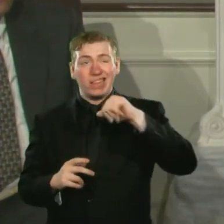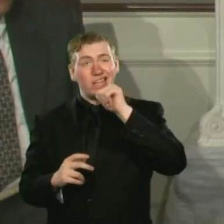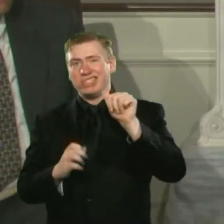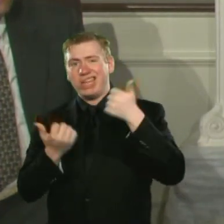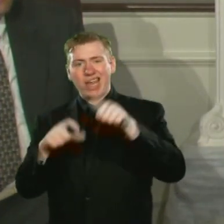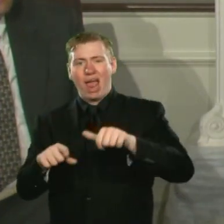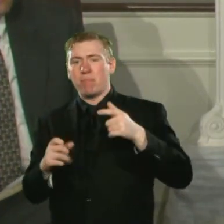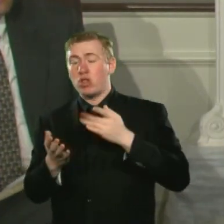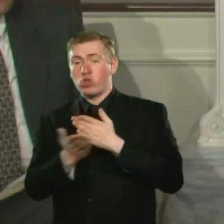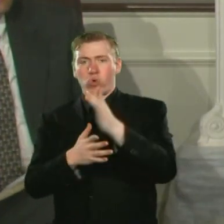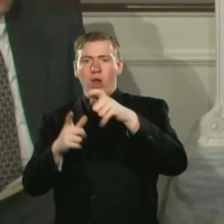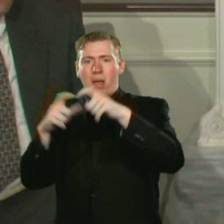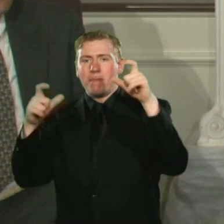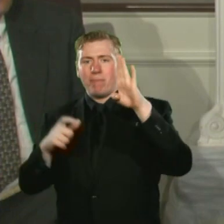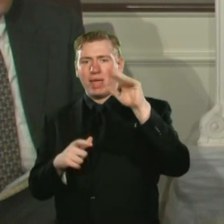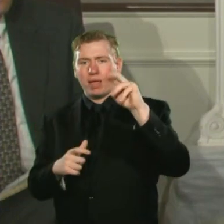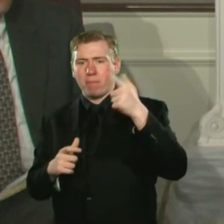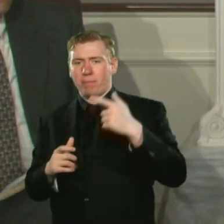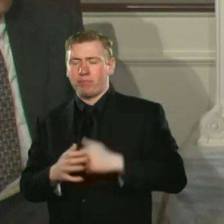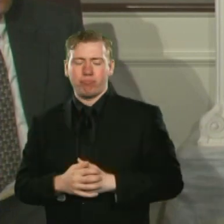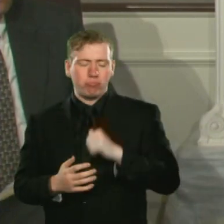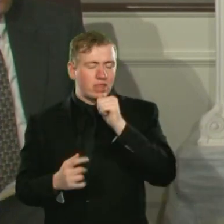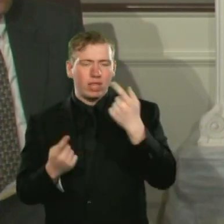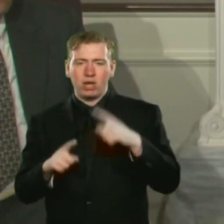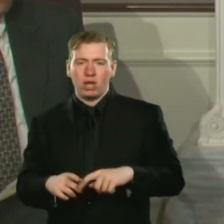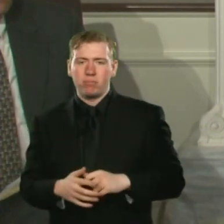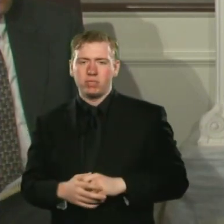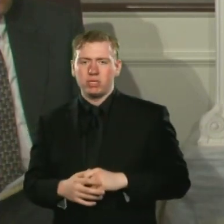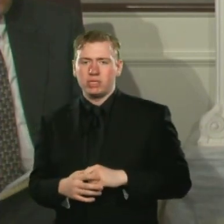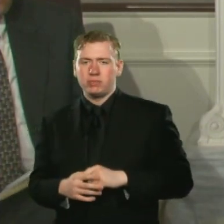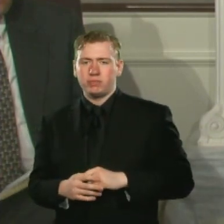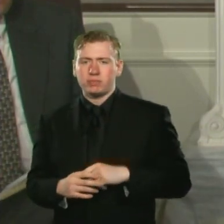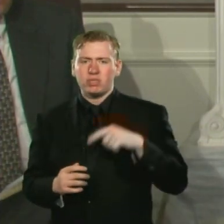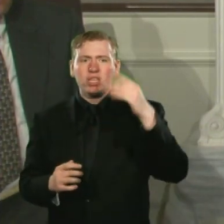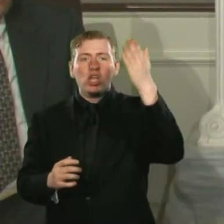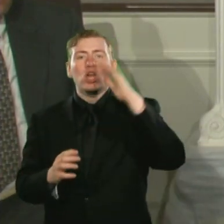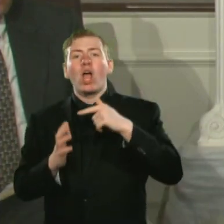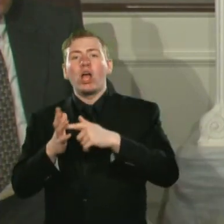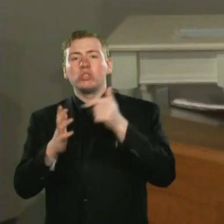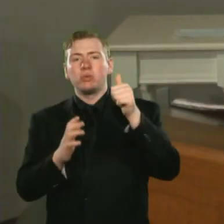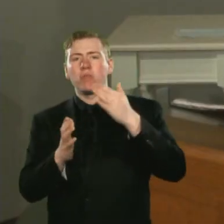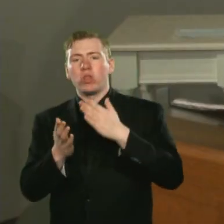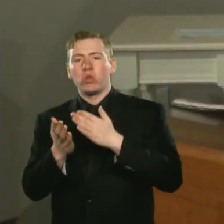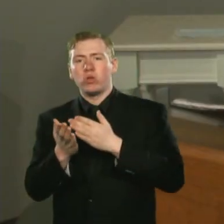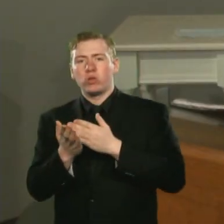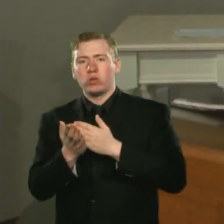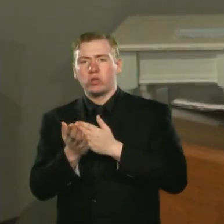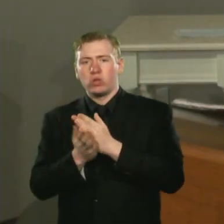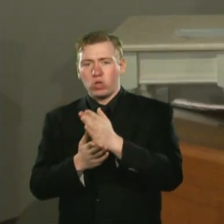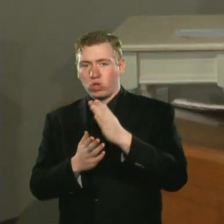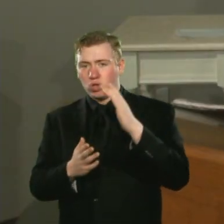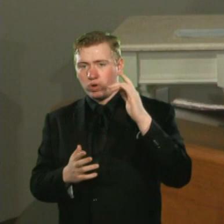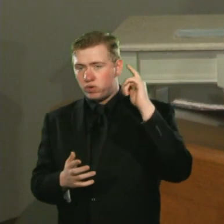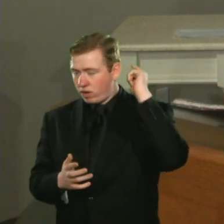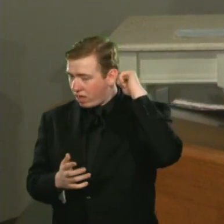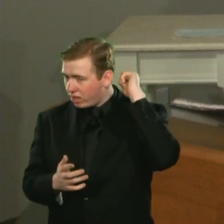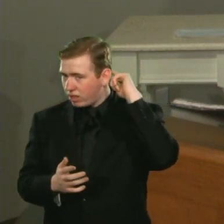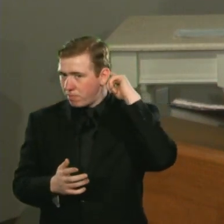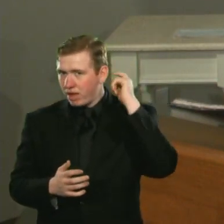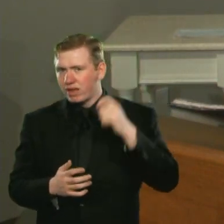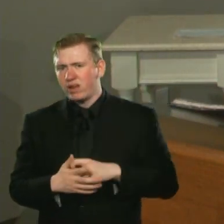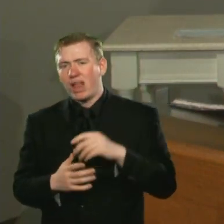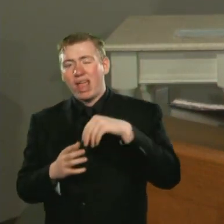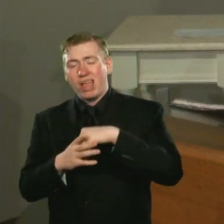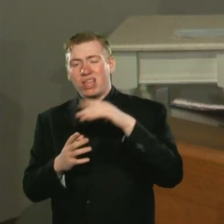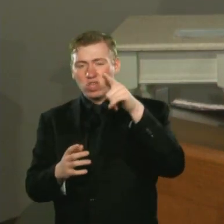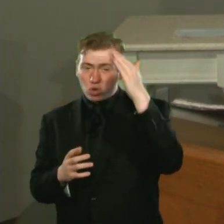through a big bang somewhere, friend. God reveals himself through conscience. In the back of your head and your deep crevices of your